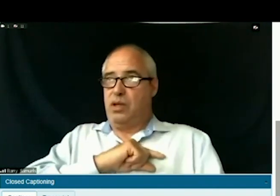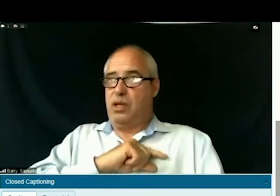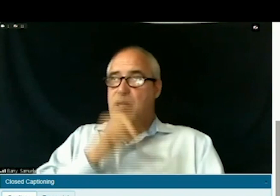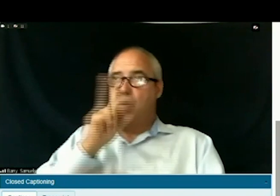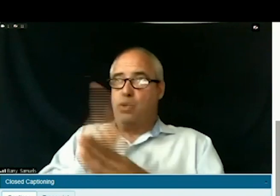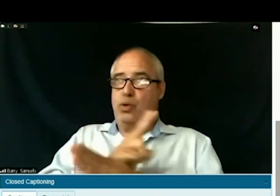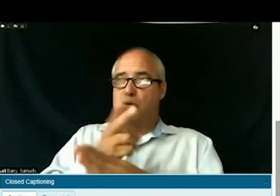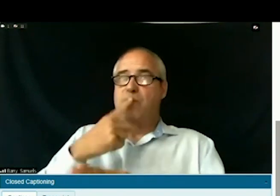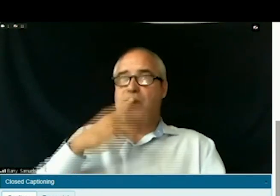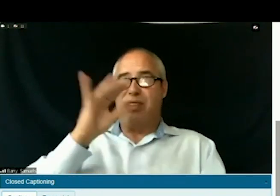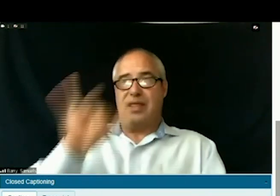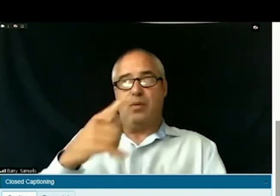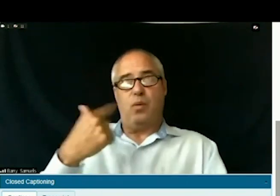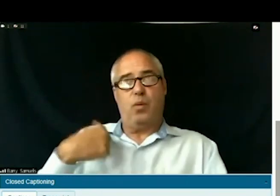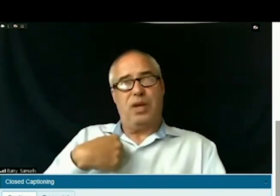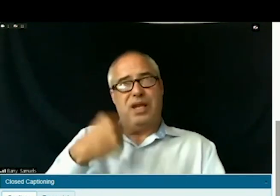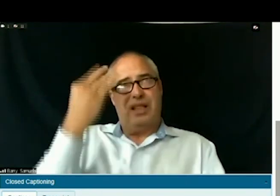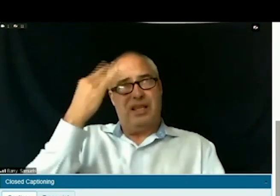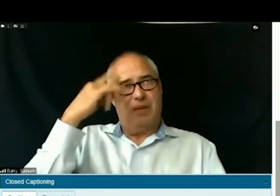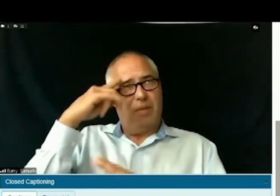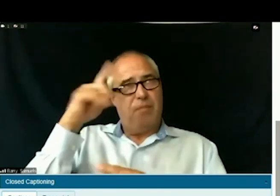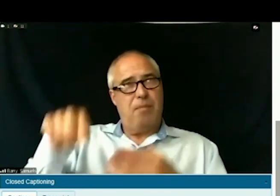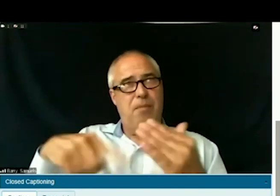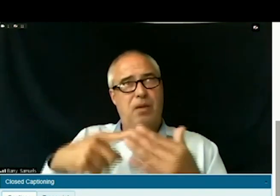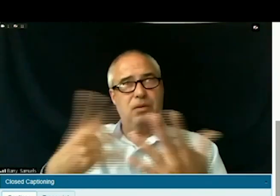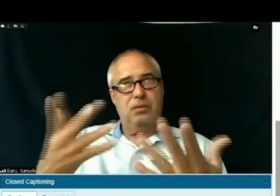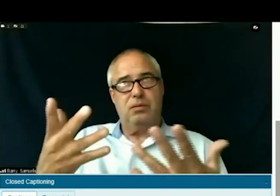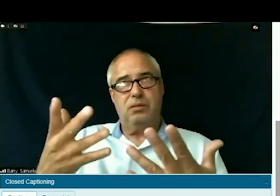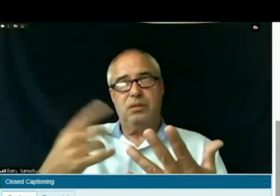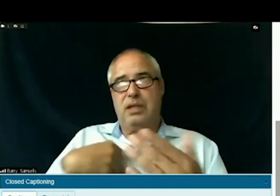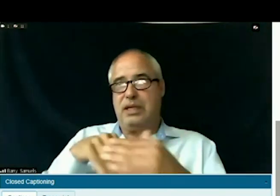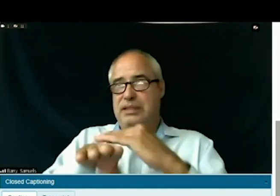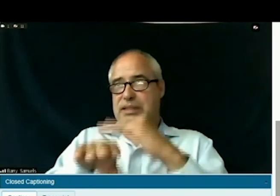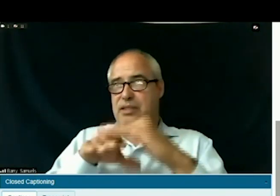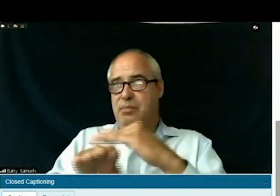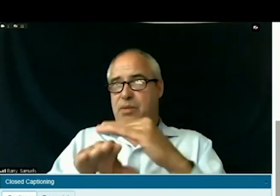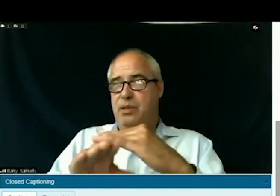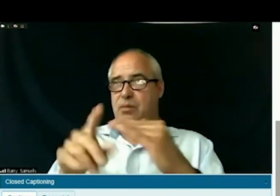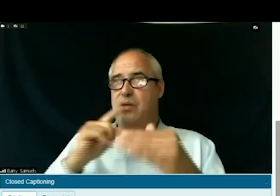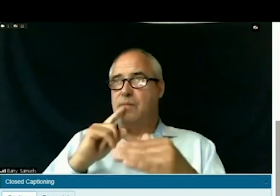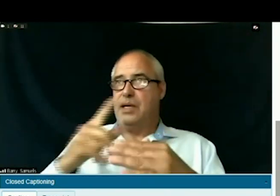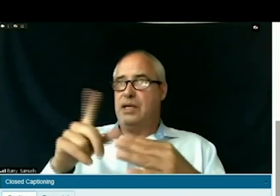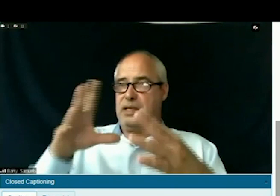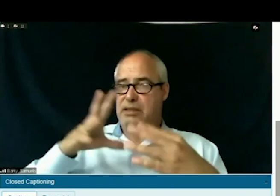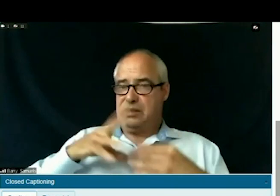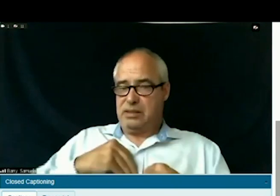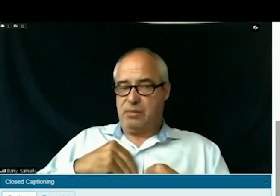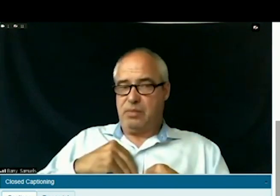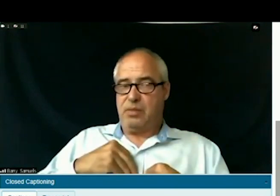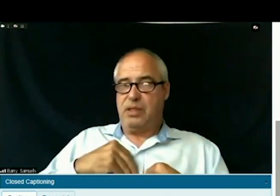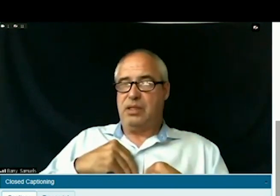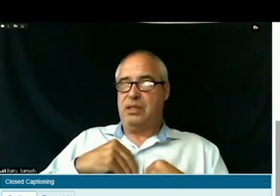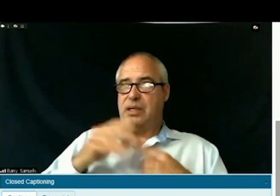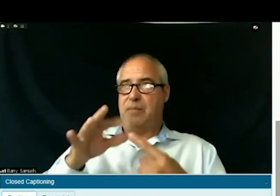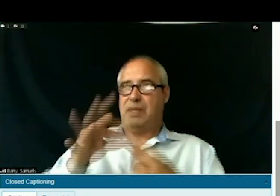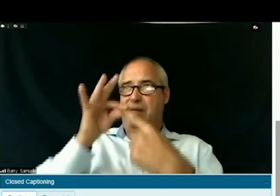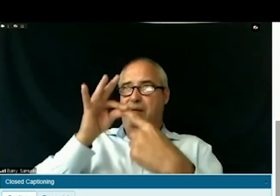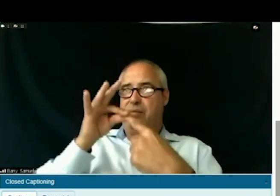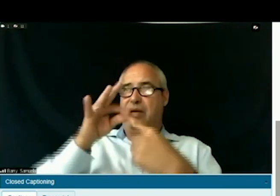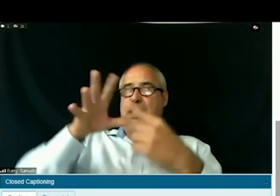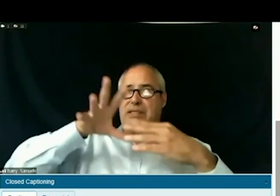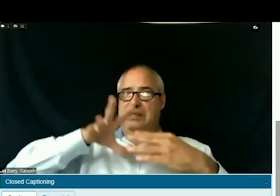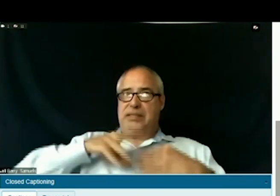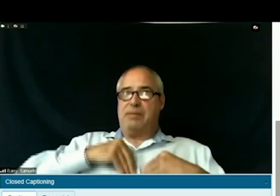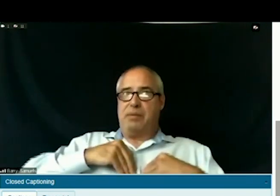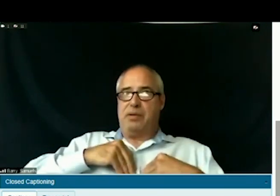utilization. And as we think about the accessibility, the acceptability, and in particularly the acceptability,